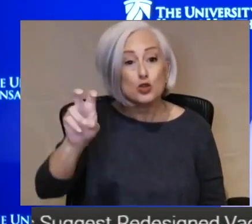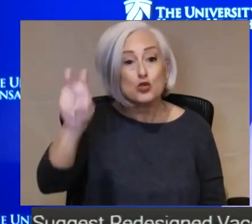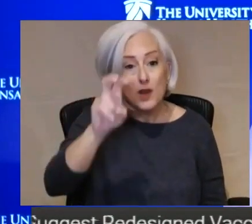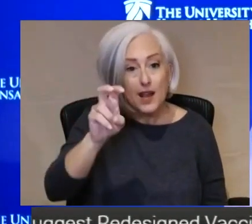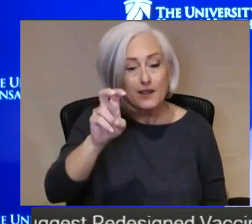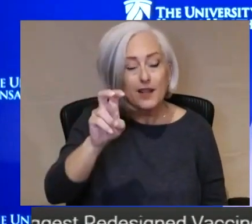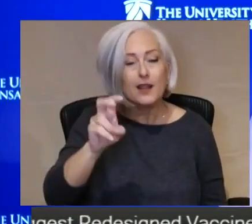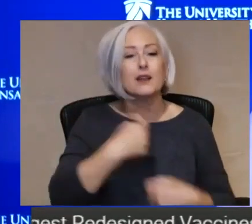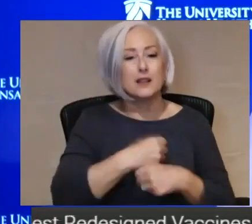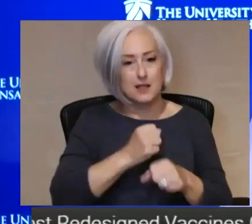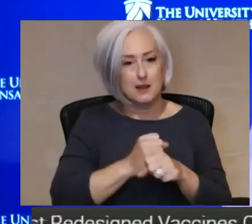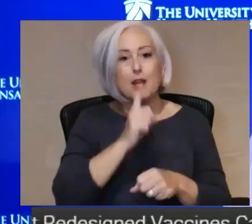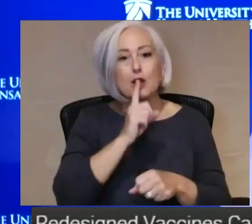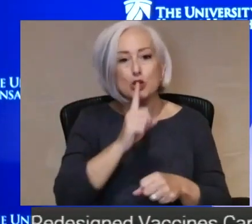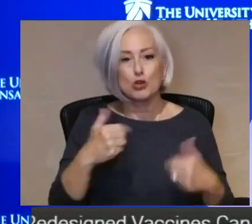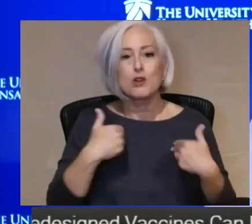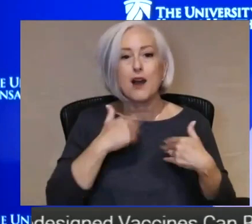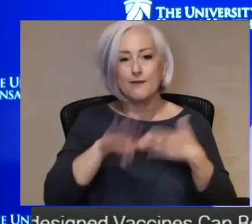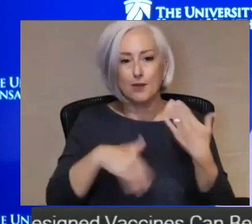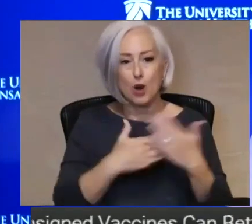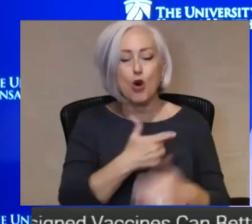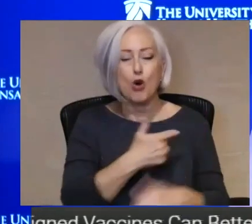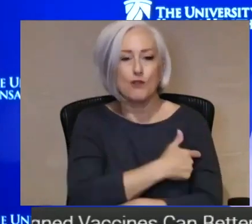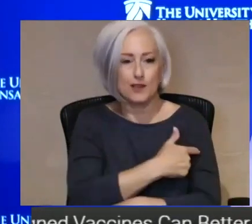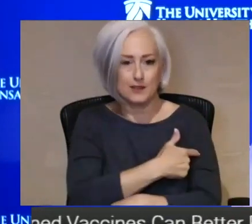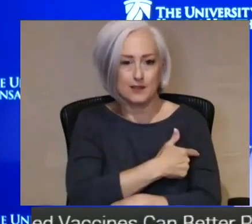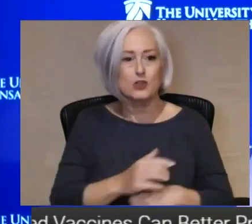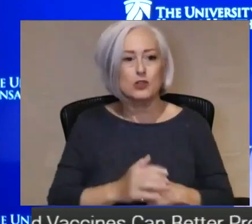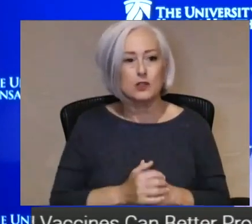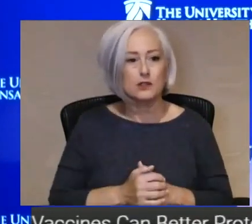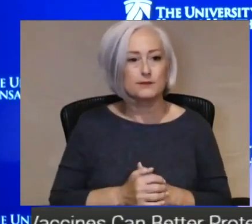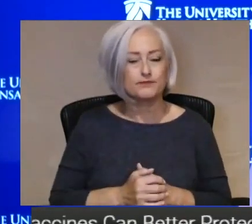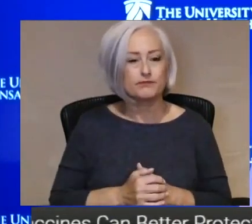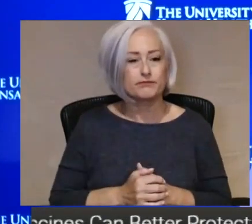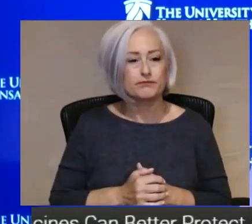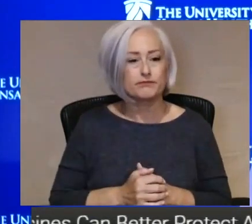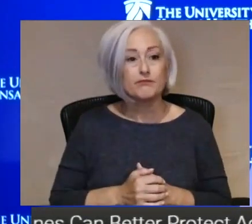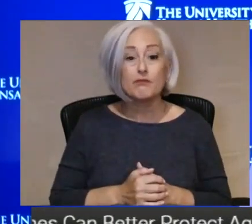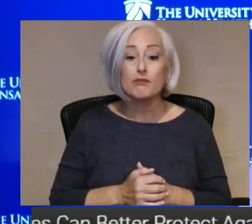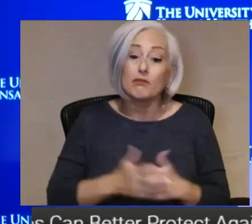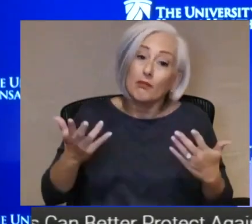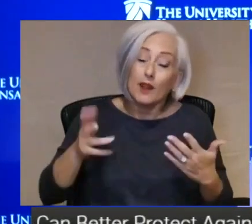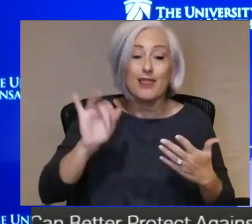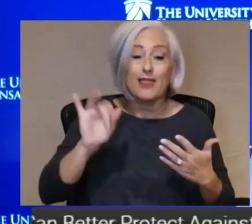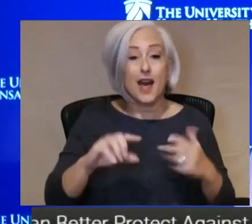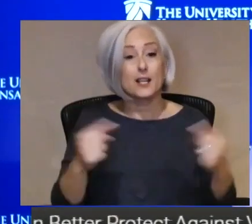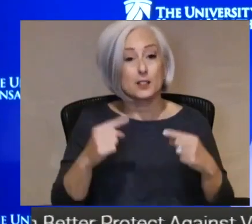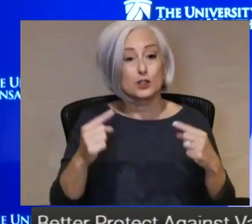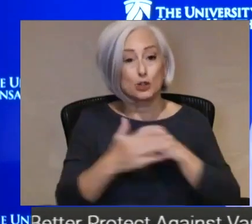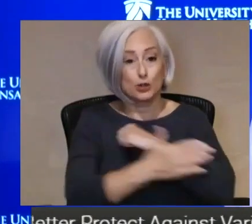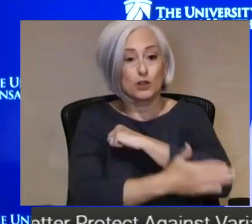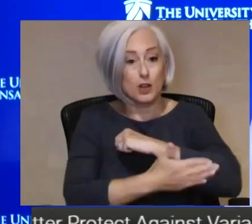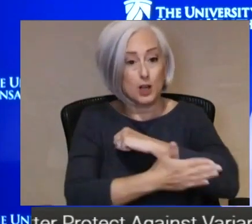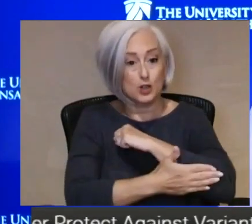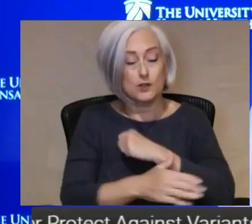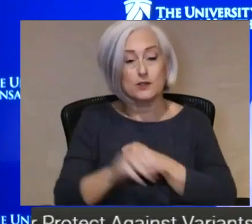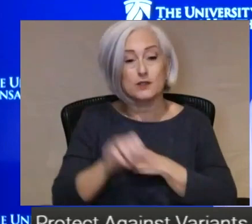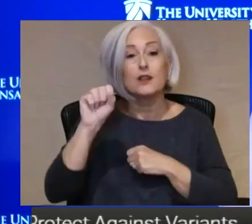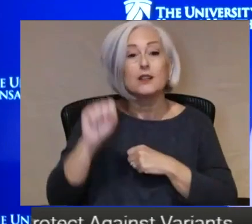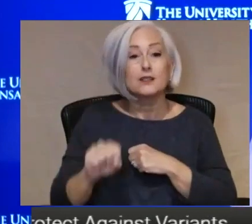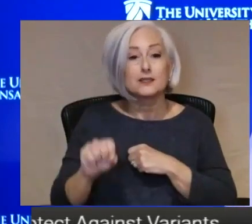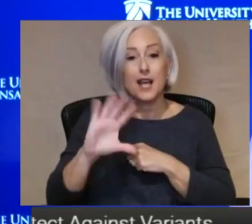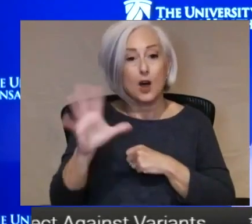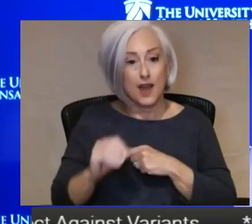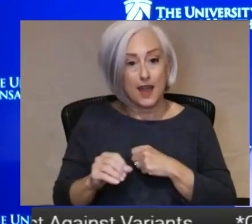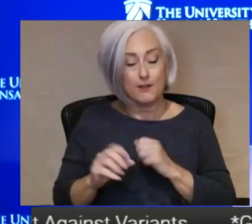with your vaccination. But you know, we've known this has also hurt countries. We know that when South Africa first identified the Omicron variant, there